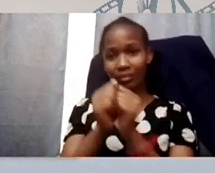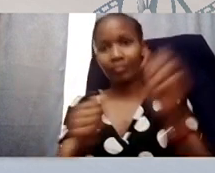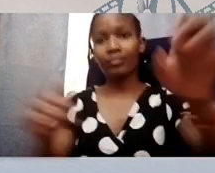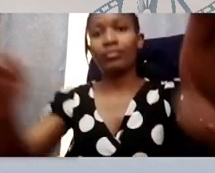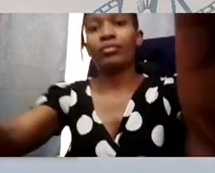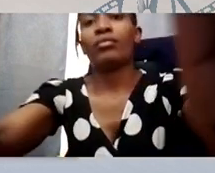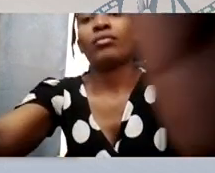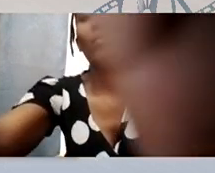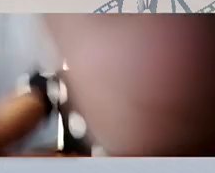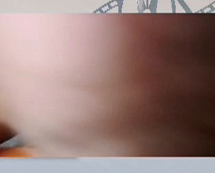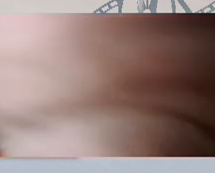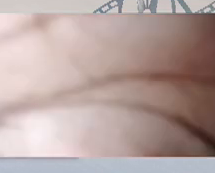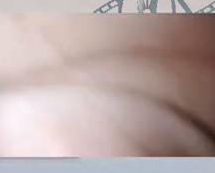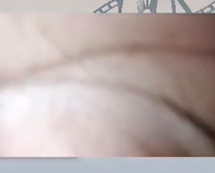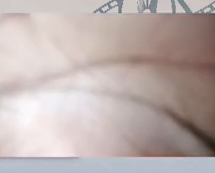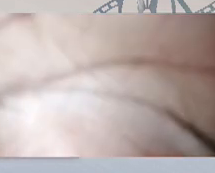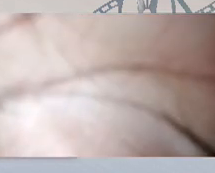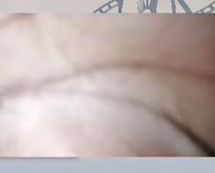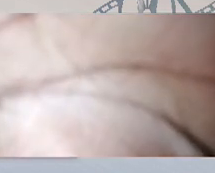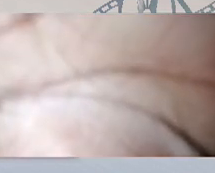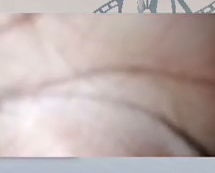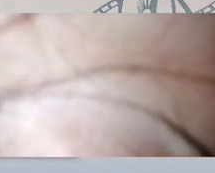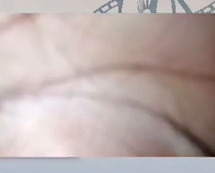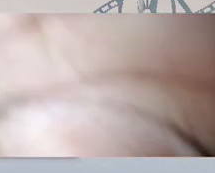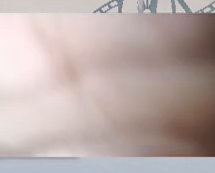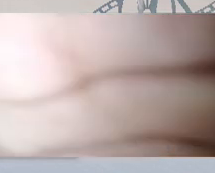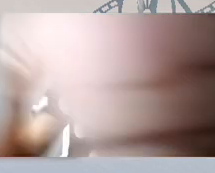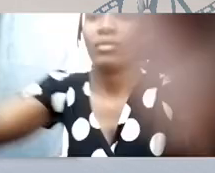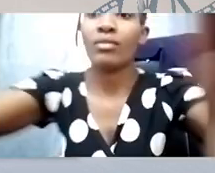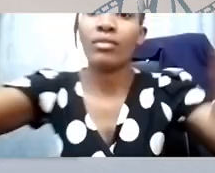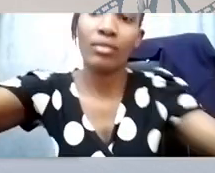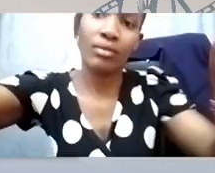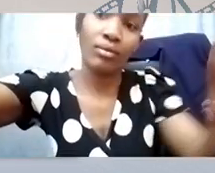Wait a minute. Benard, you're doing what? What? You're training in what?